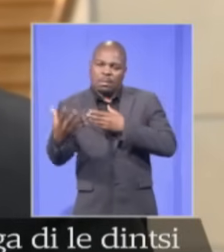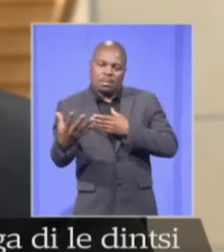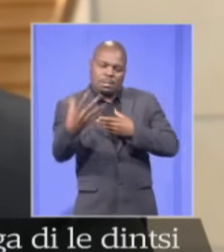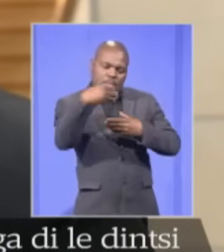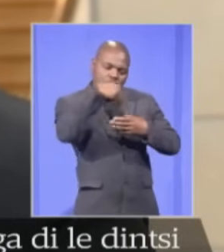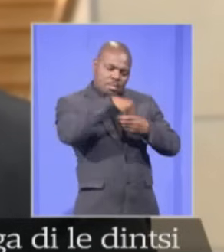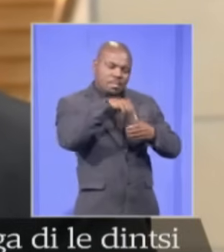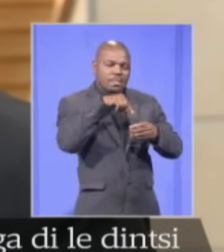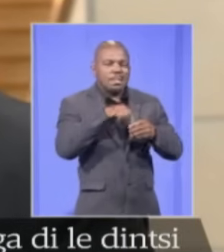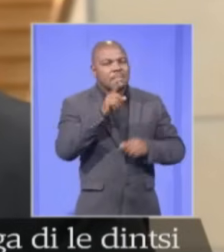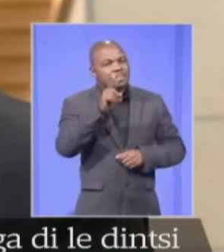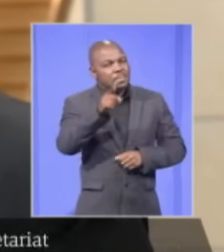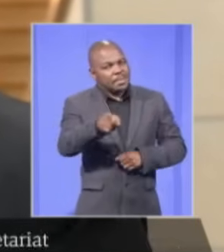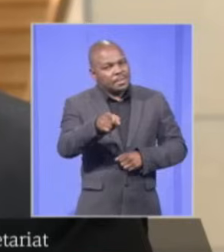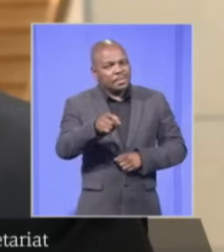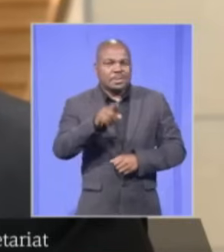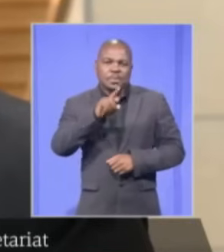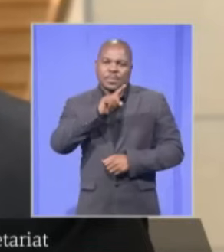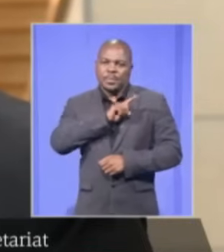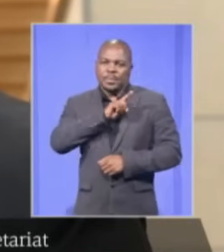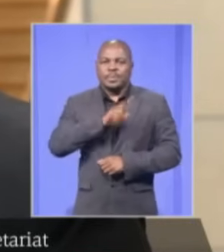be part of this because it's